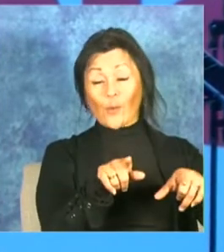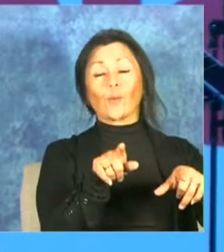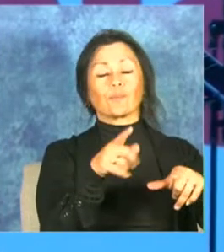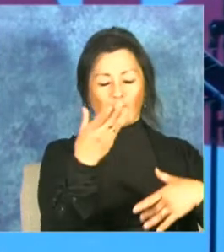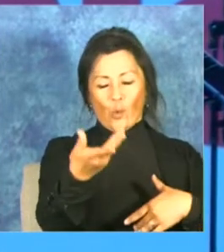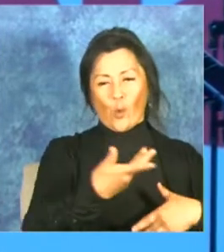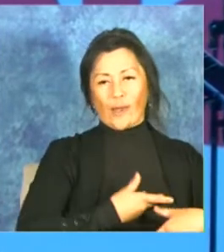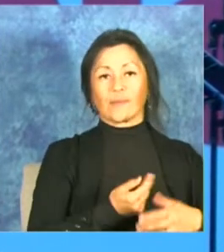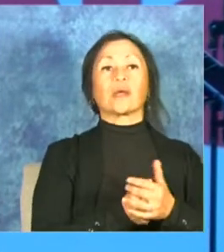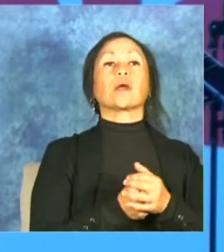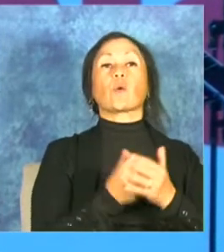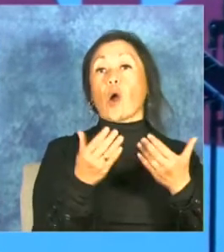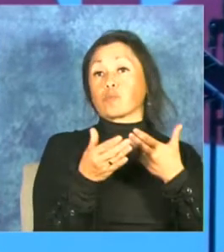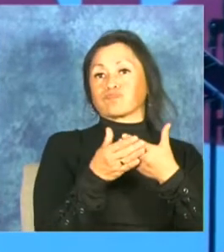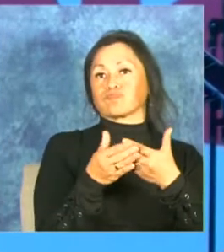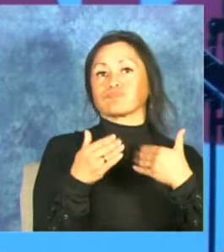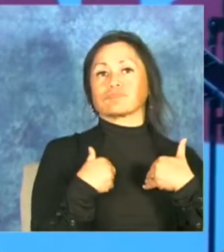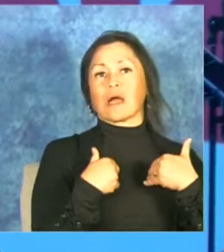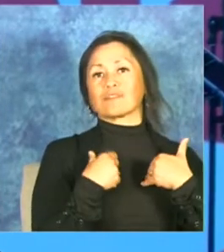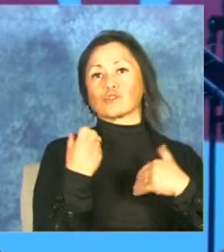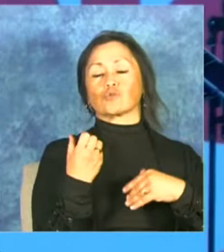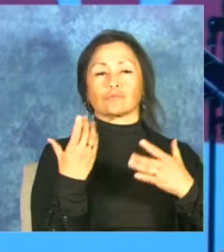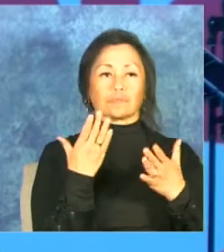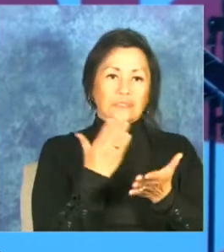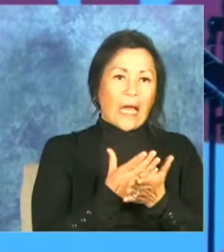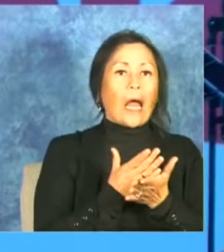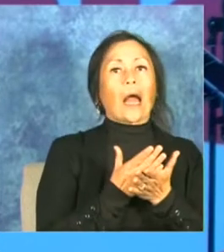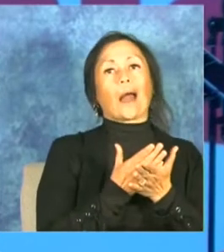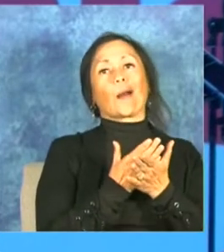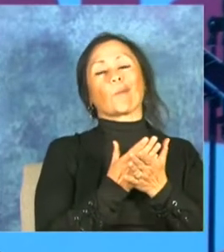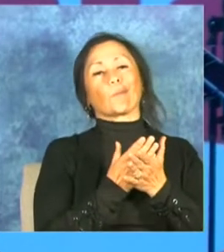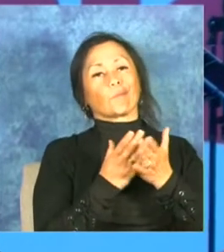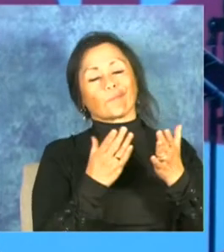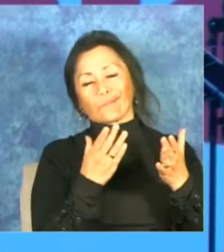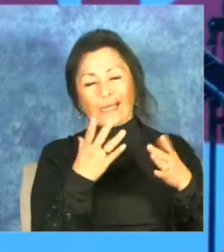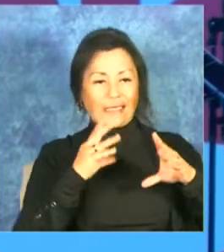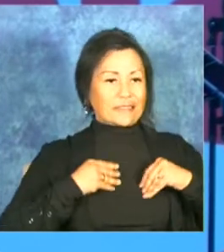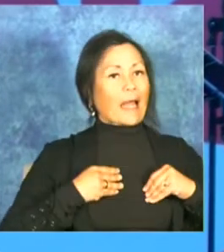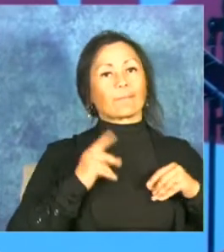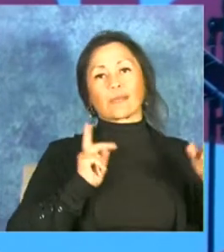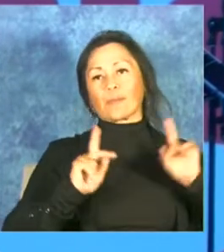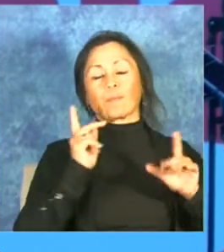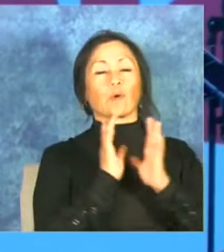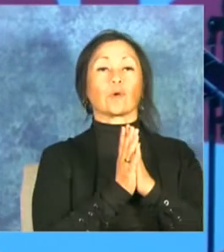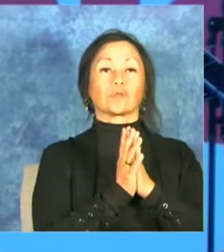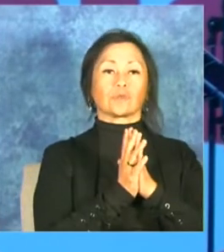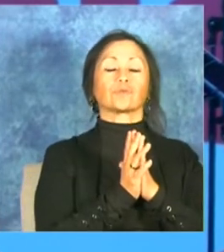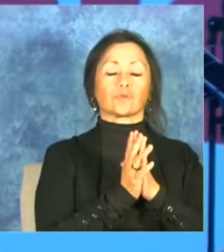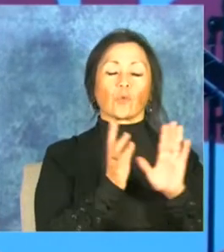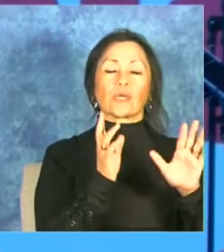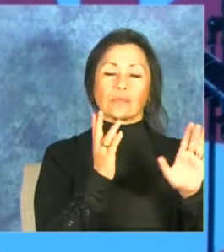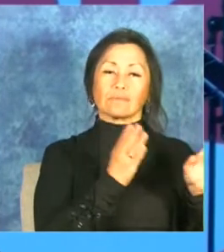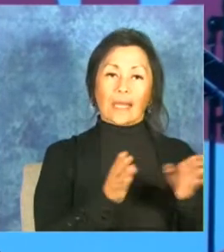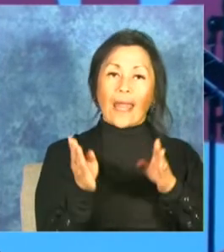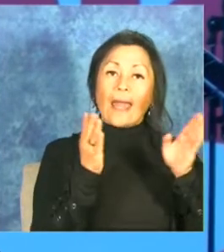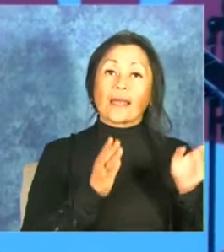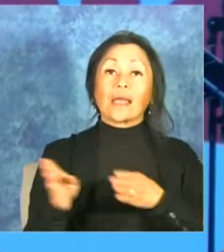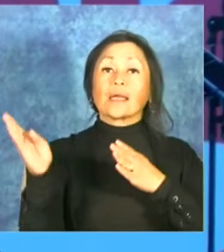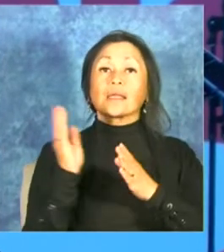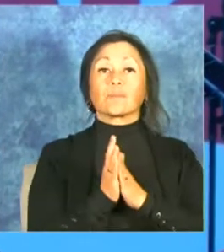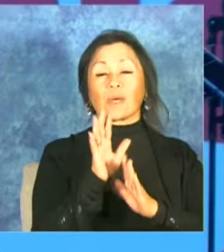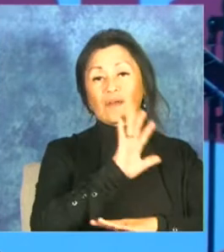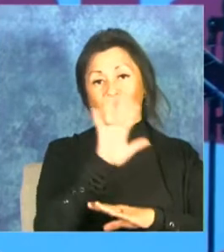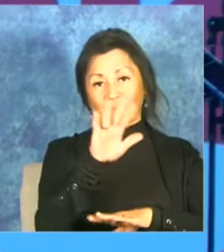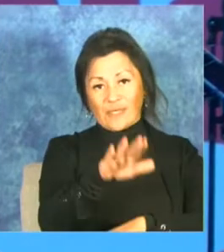welcome. We are getting close to having to shut down those going so we can get our final preparations made, but 5 o'clock